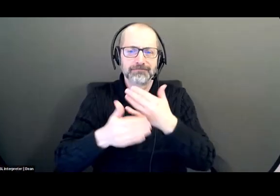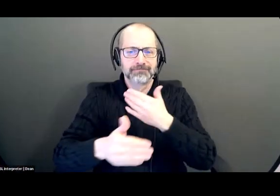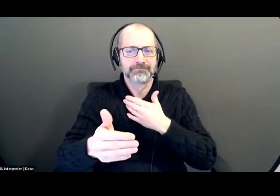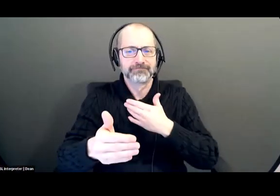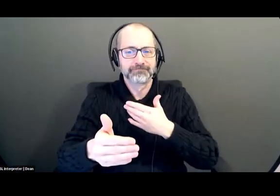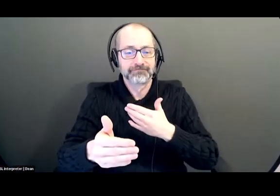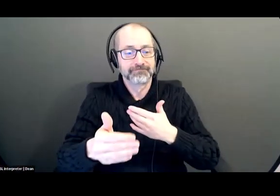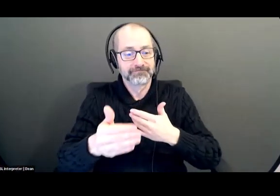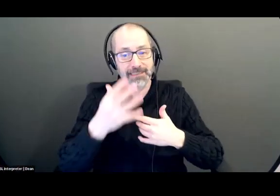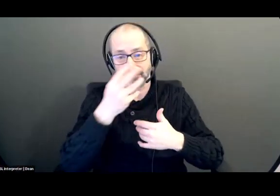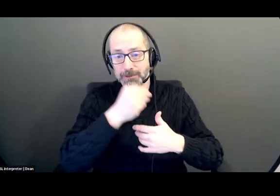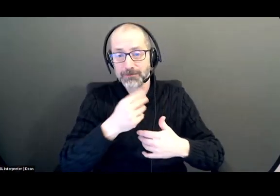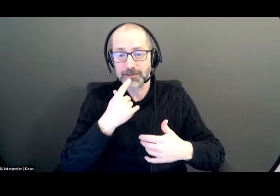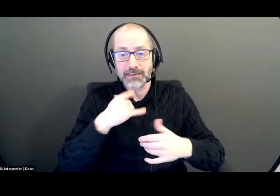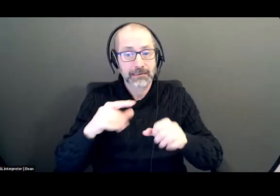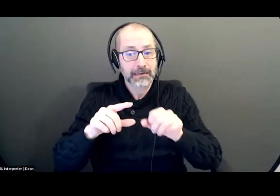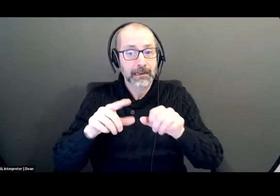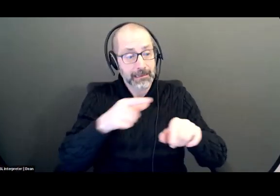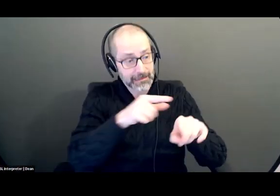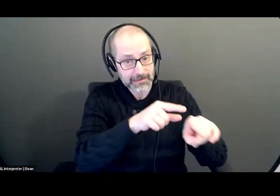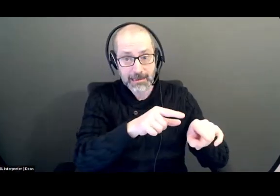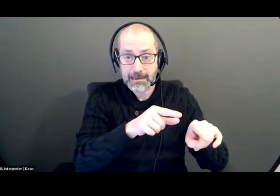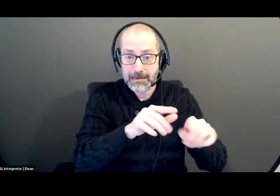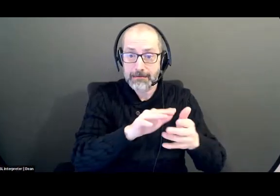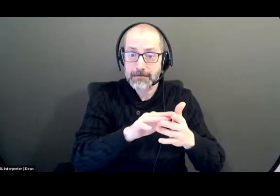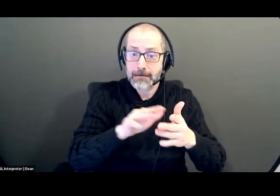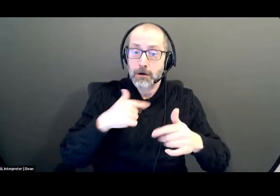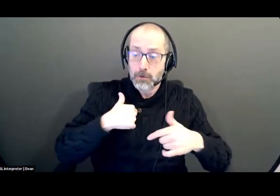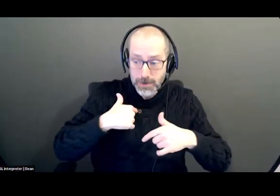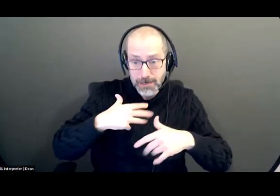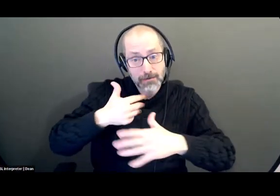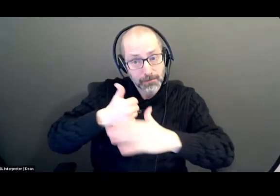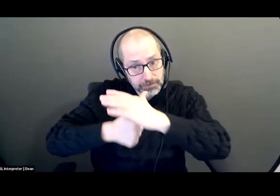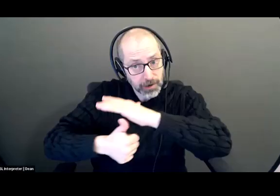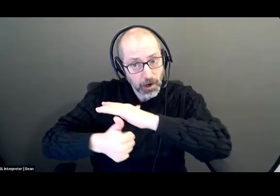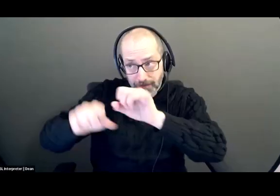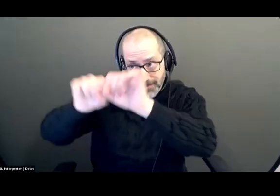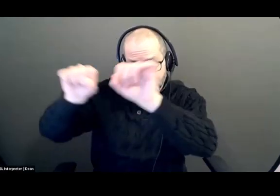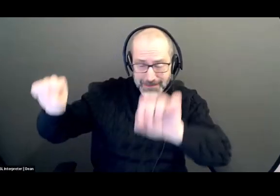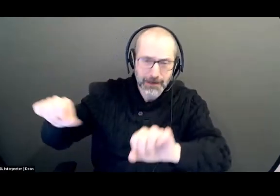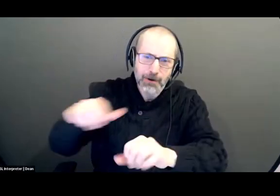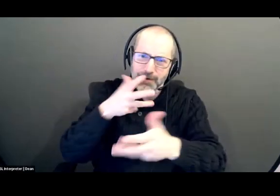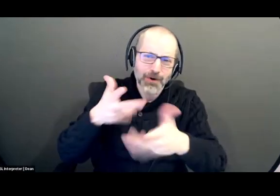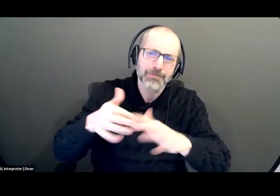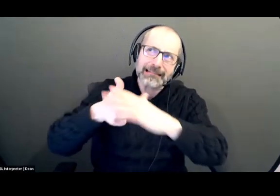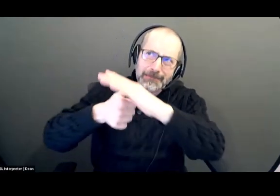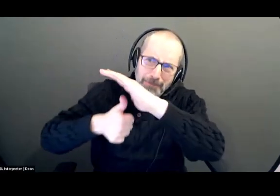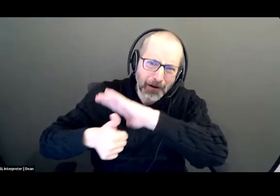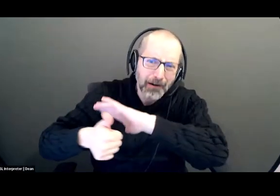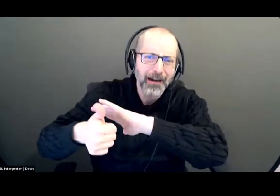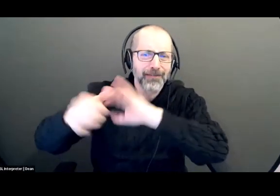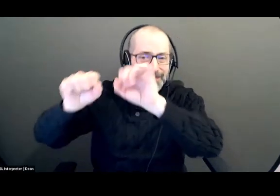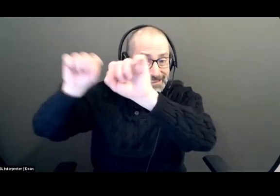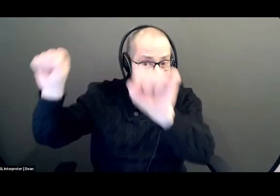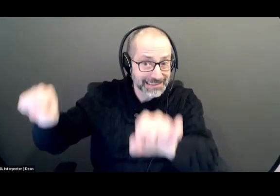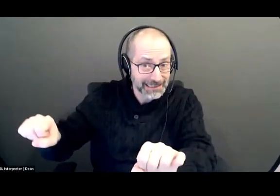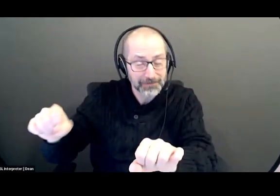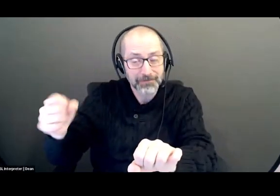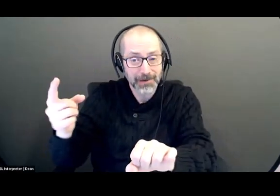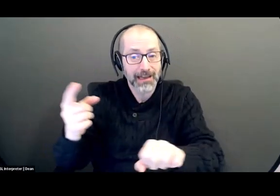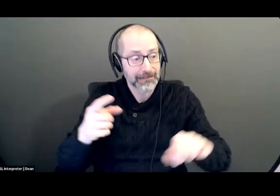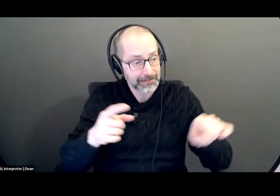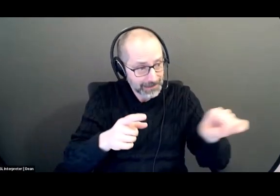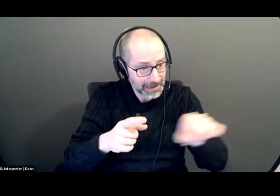it's something we feel, right? When there is trust with the human in front of us, the patient, the